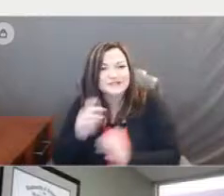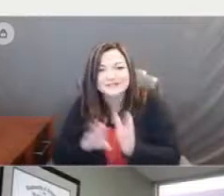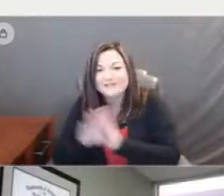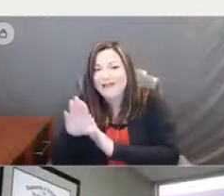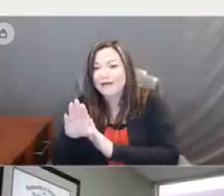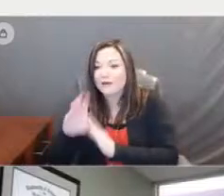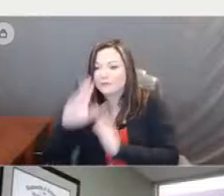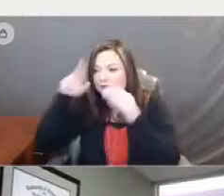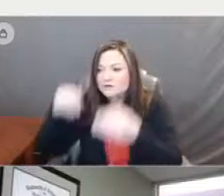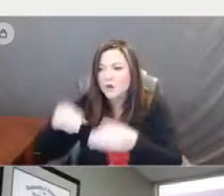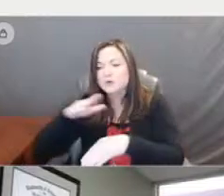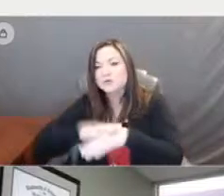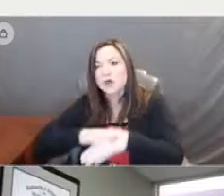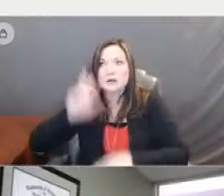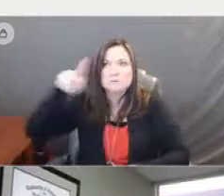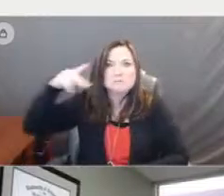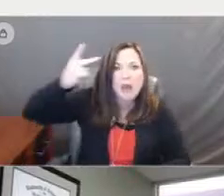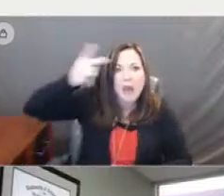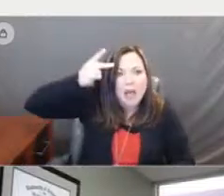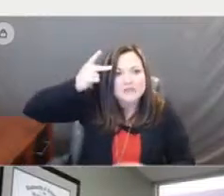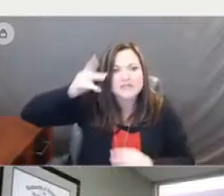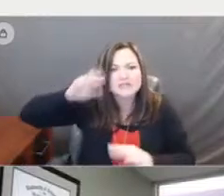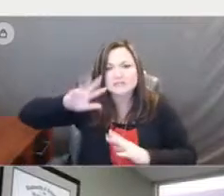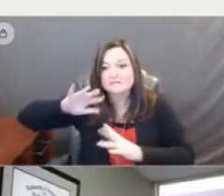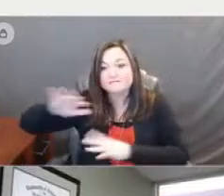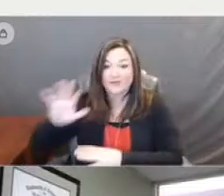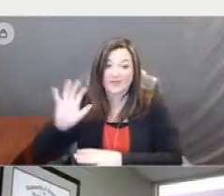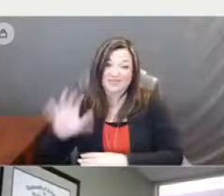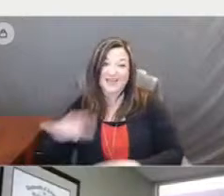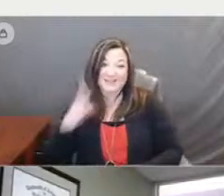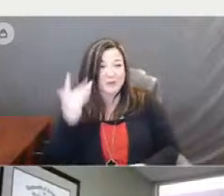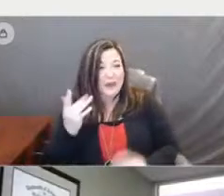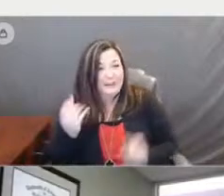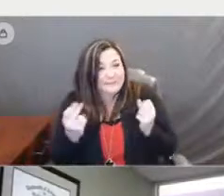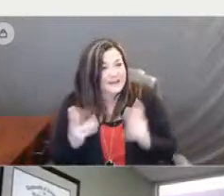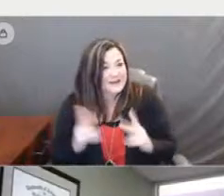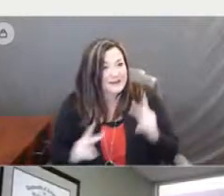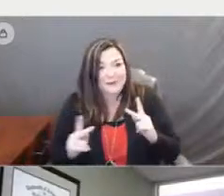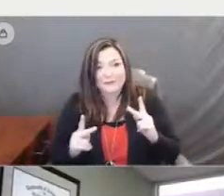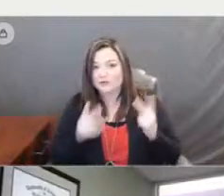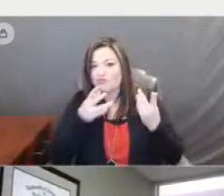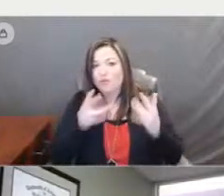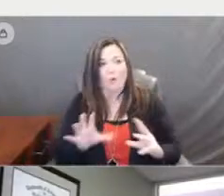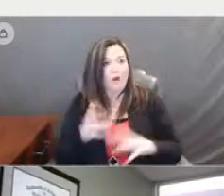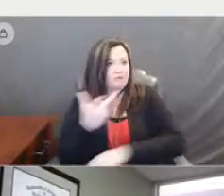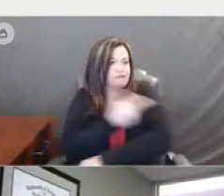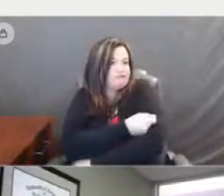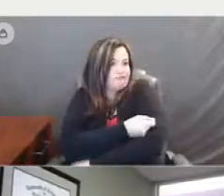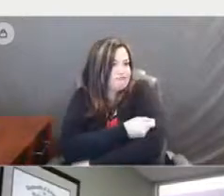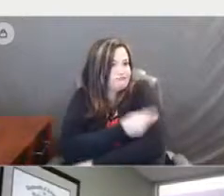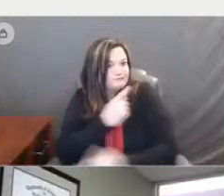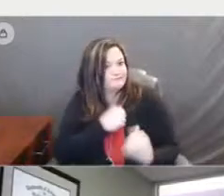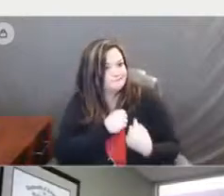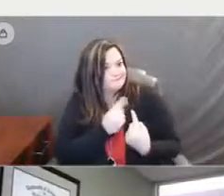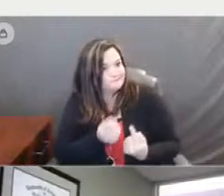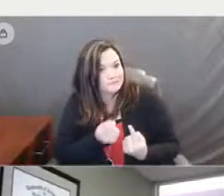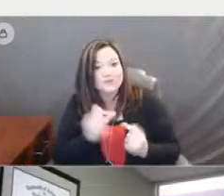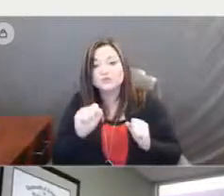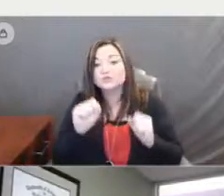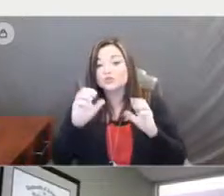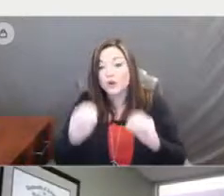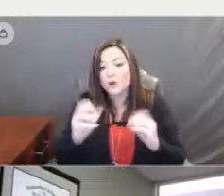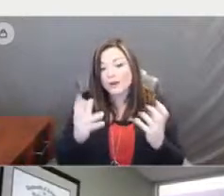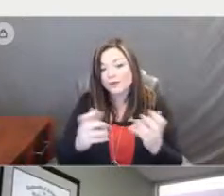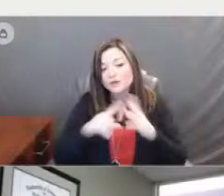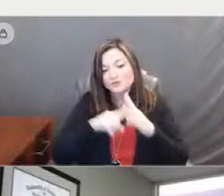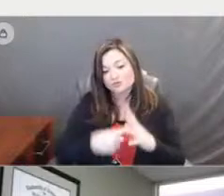around politics. That is preventing a lot of people from wanting to take this vaccine. So I guess, Dr. Dillahay, I'm going to start, since